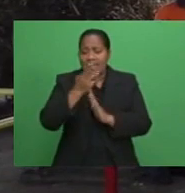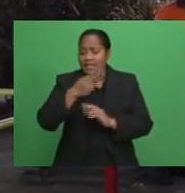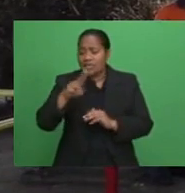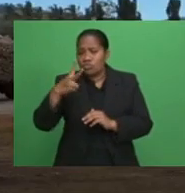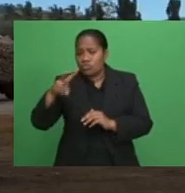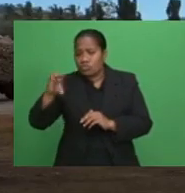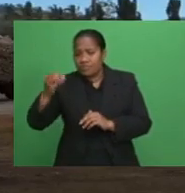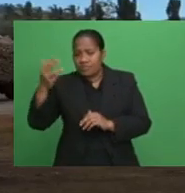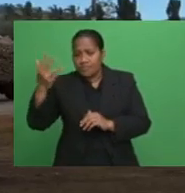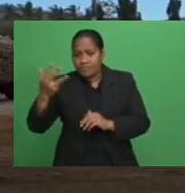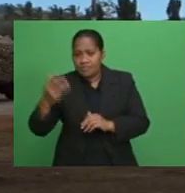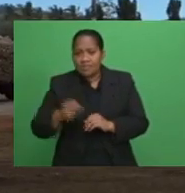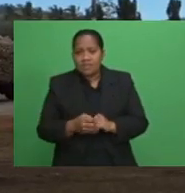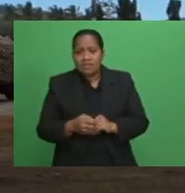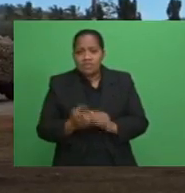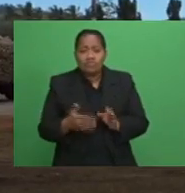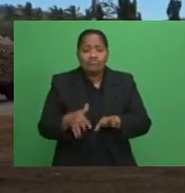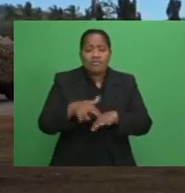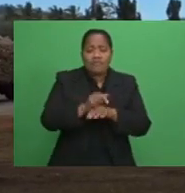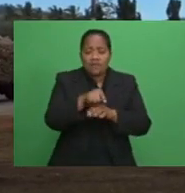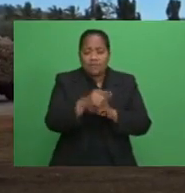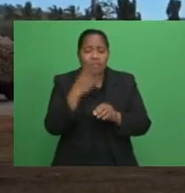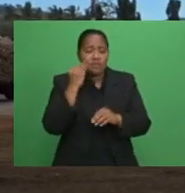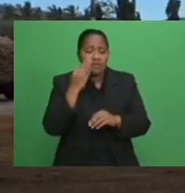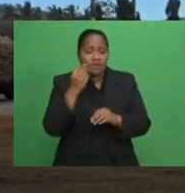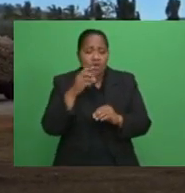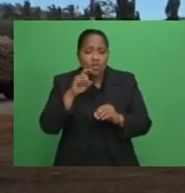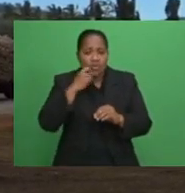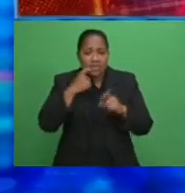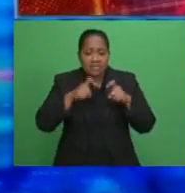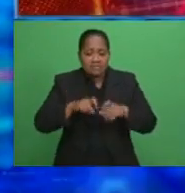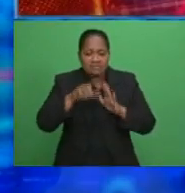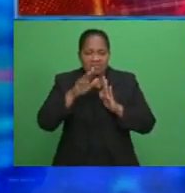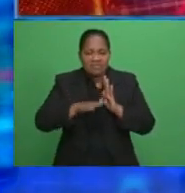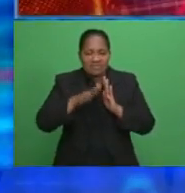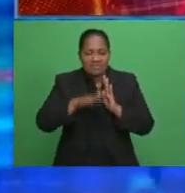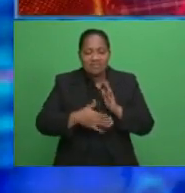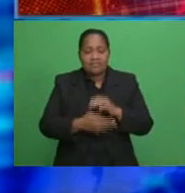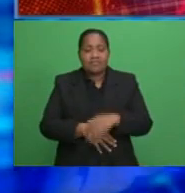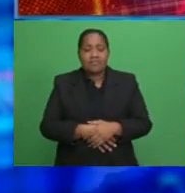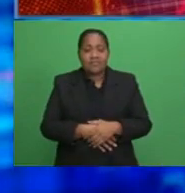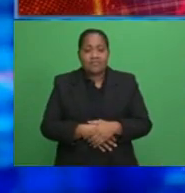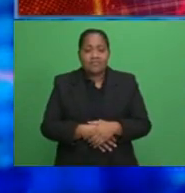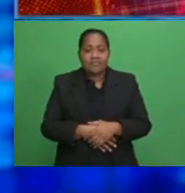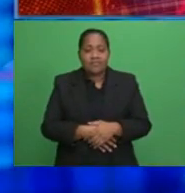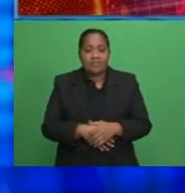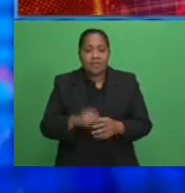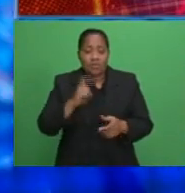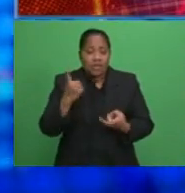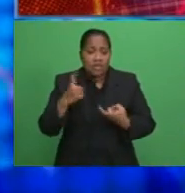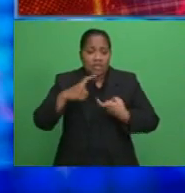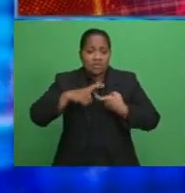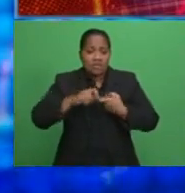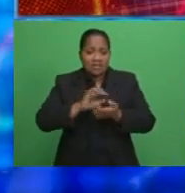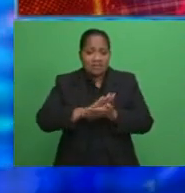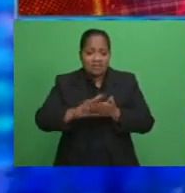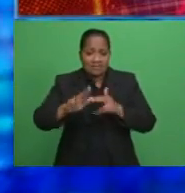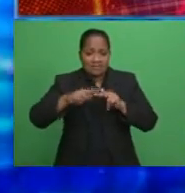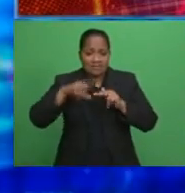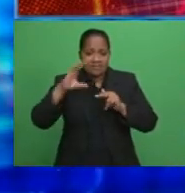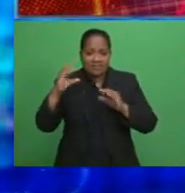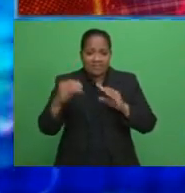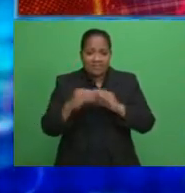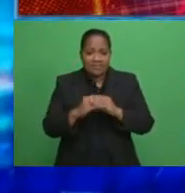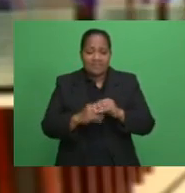purity and recoverable sugar rates remain below expectation. We now join Sinifa from HFC Bank with the latest from the